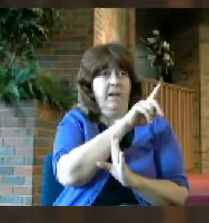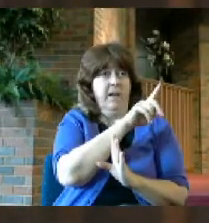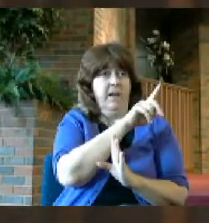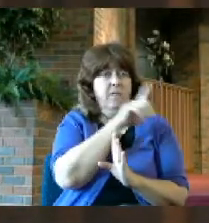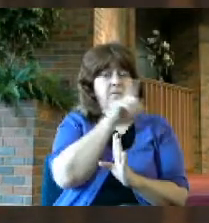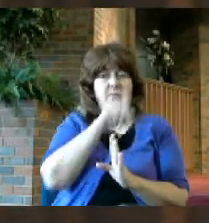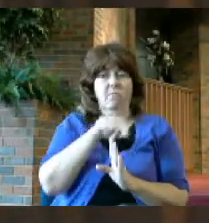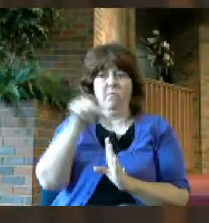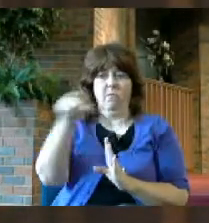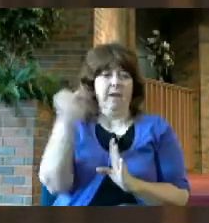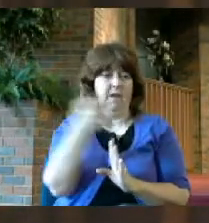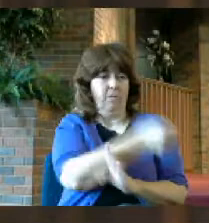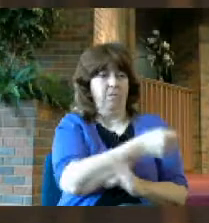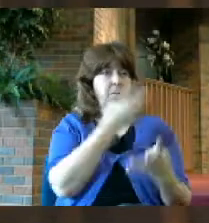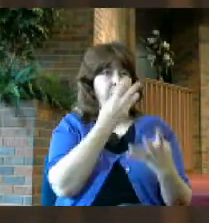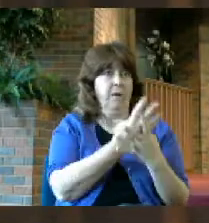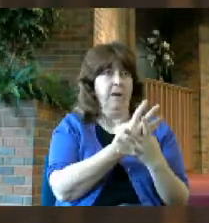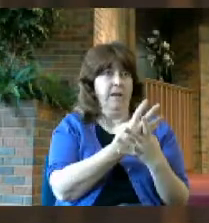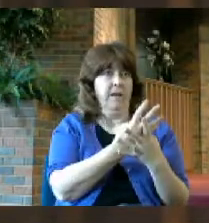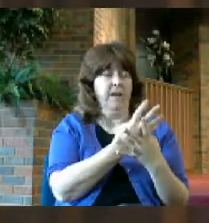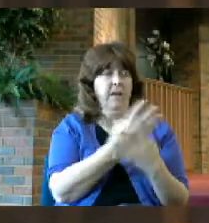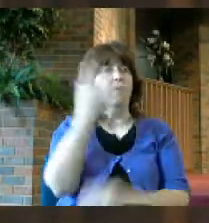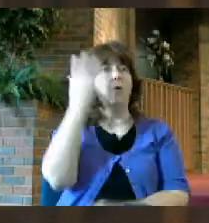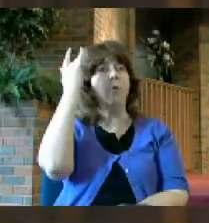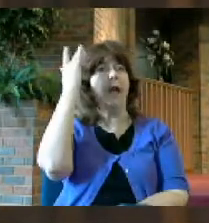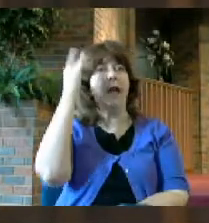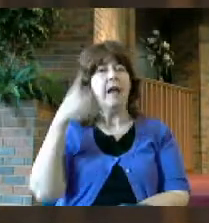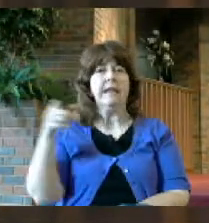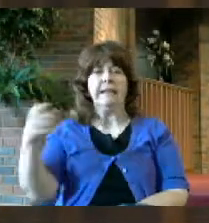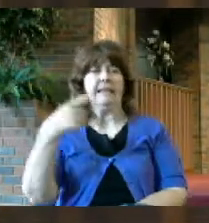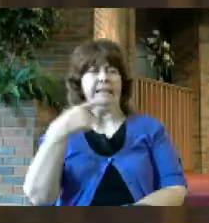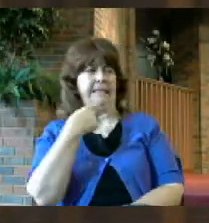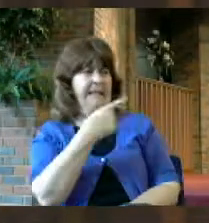to his brother Philip's wife,